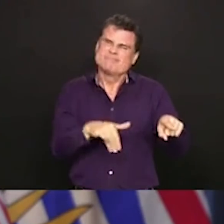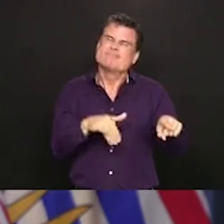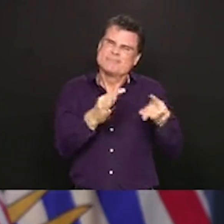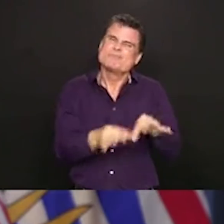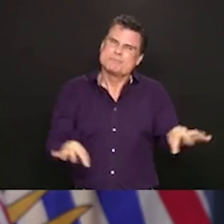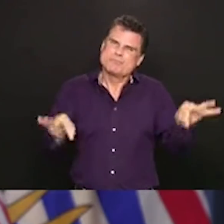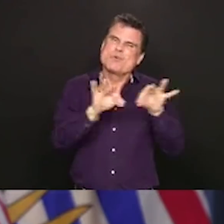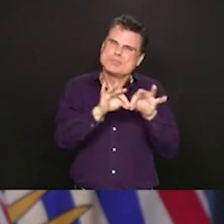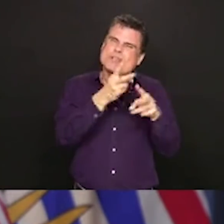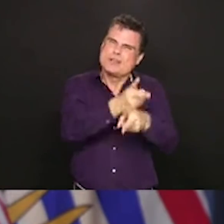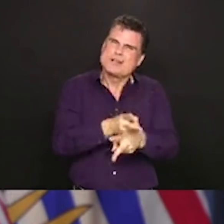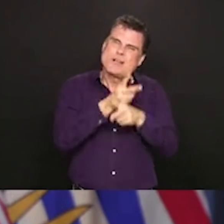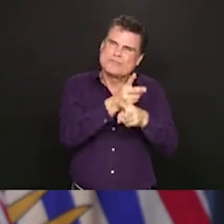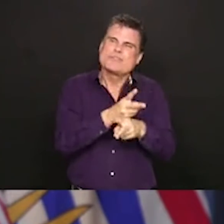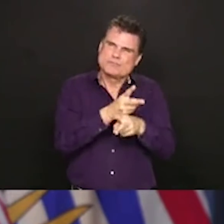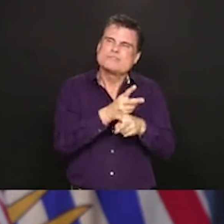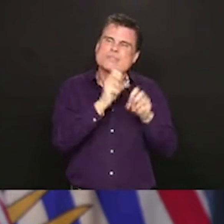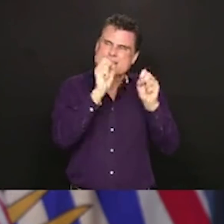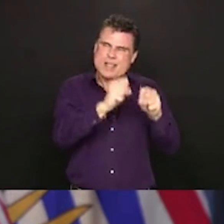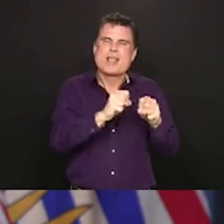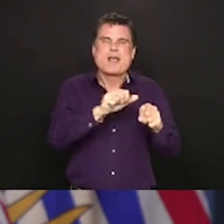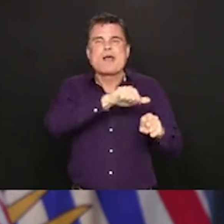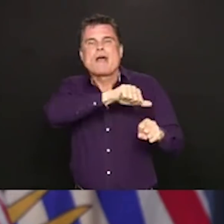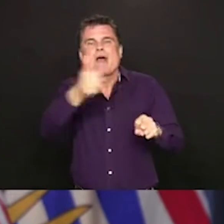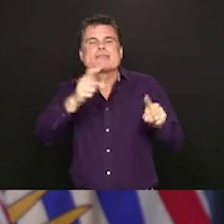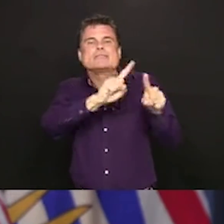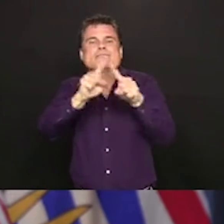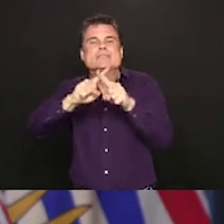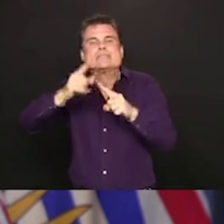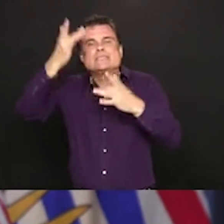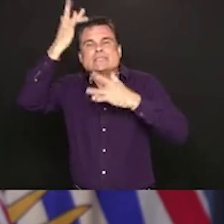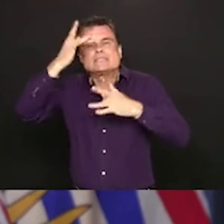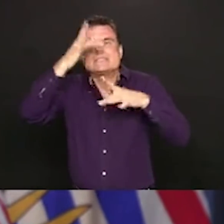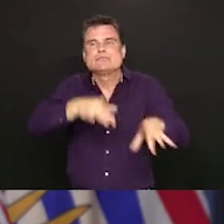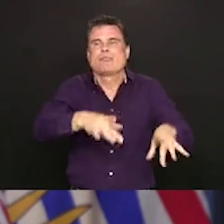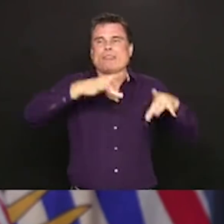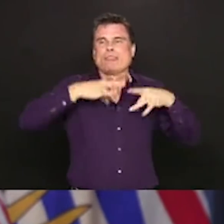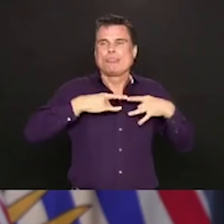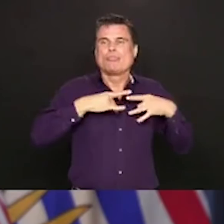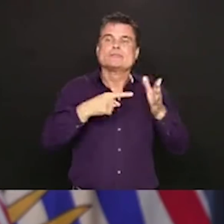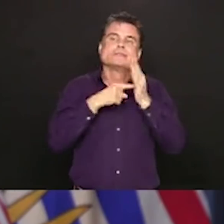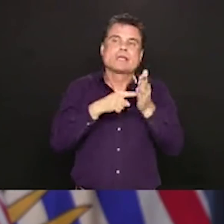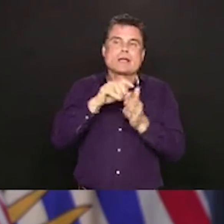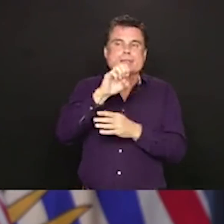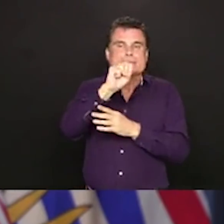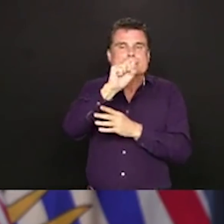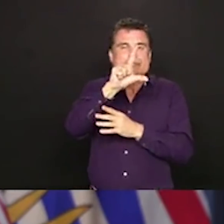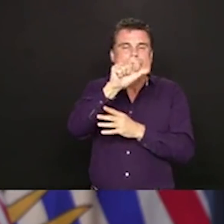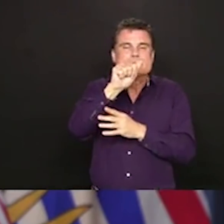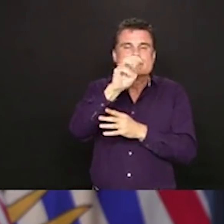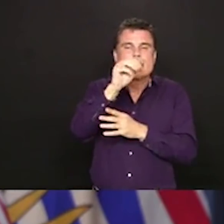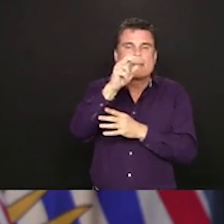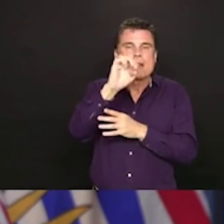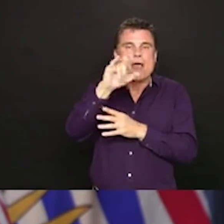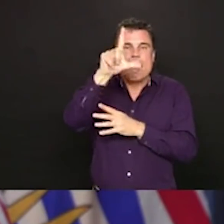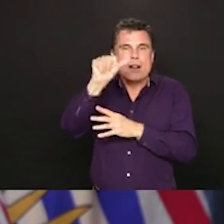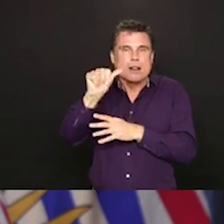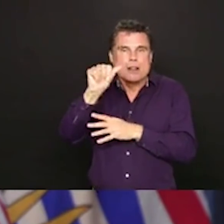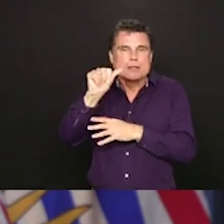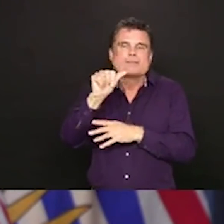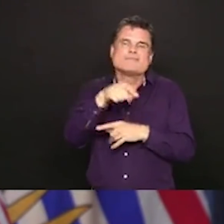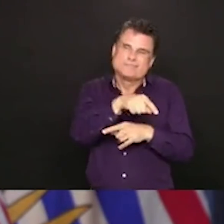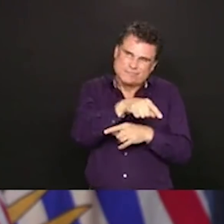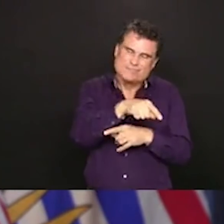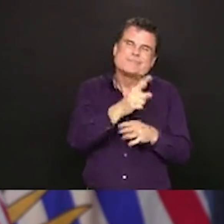handling of raw chicken, including cleaning your hands, being mindful of cross contamination, making sure that poultry is